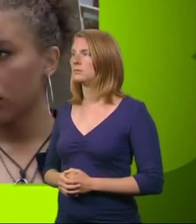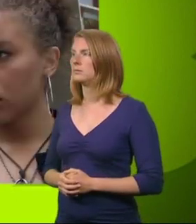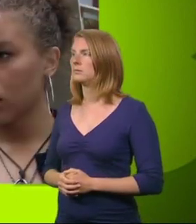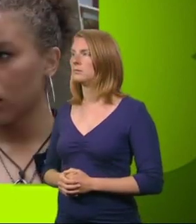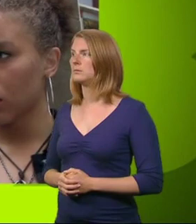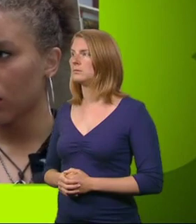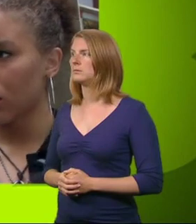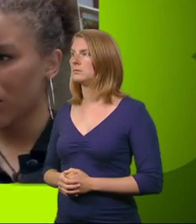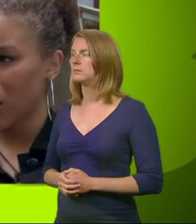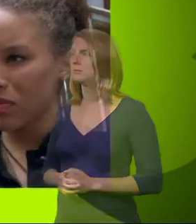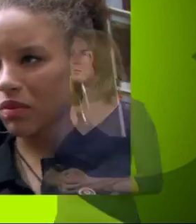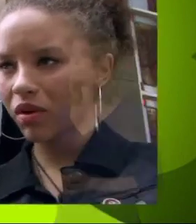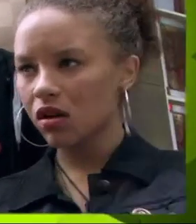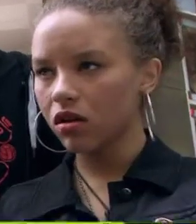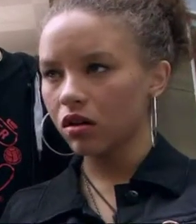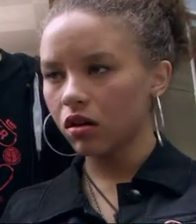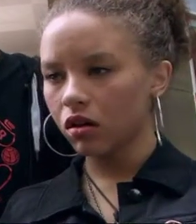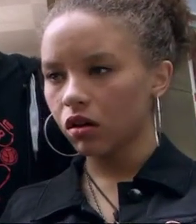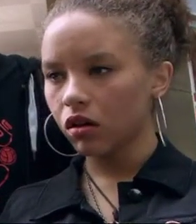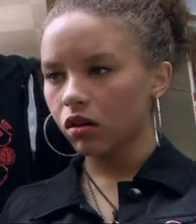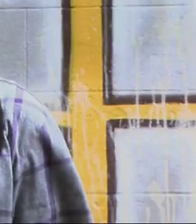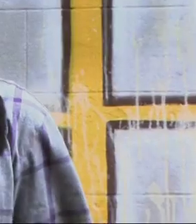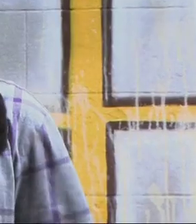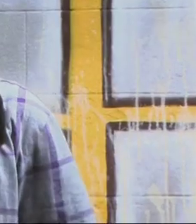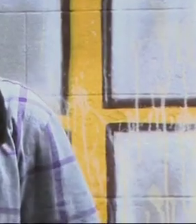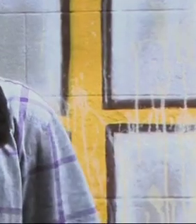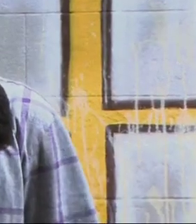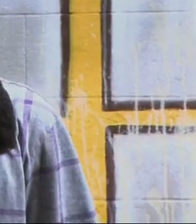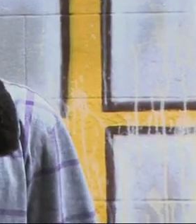Keep off, Mama, Papa.